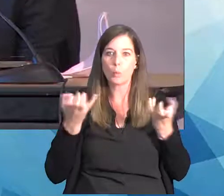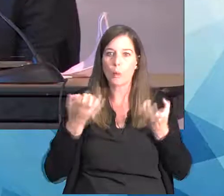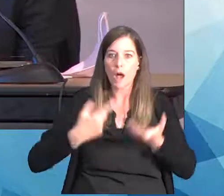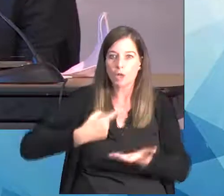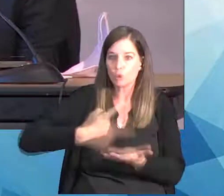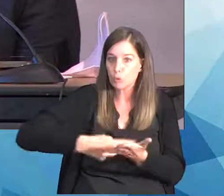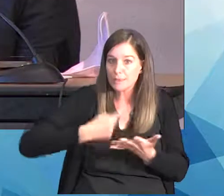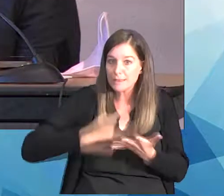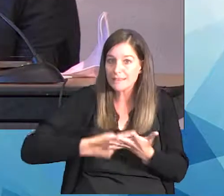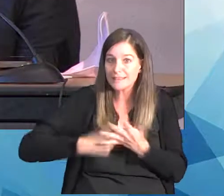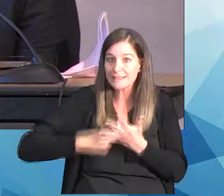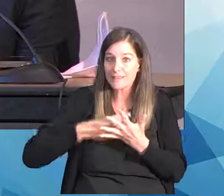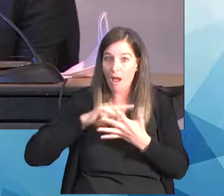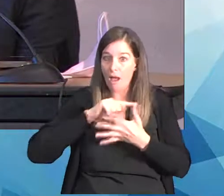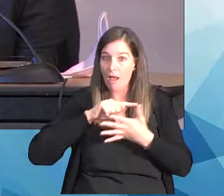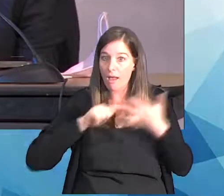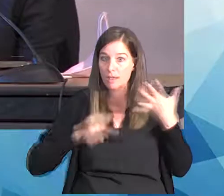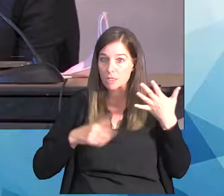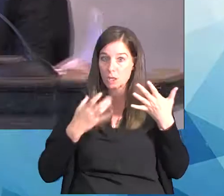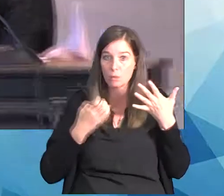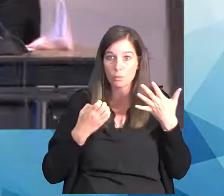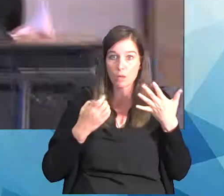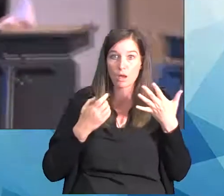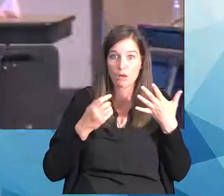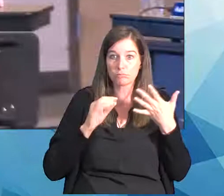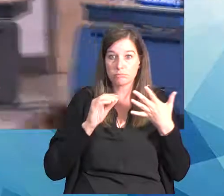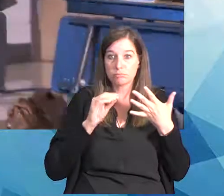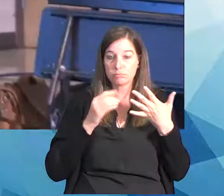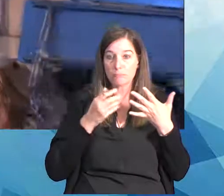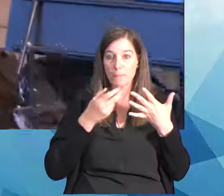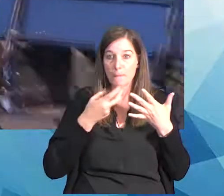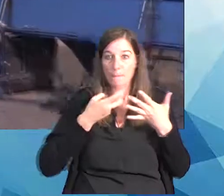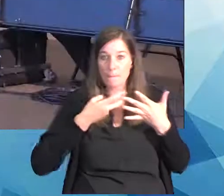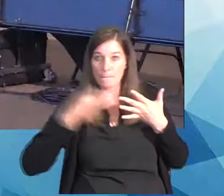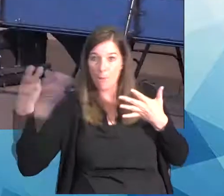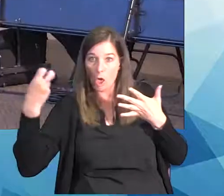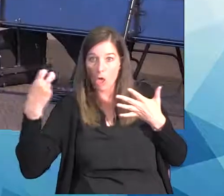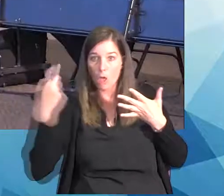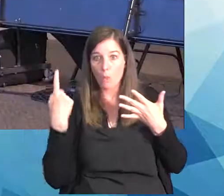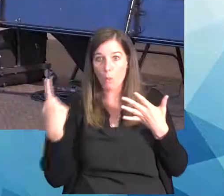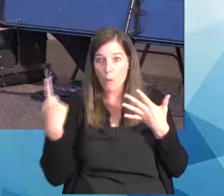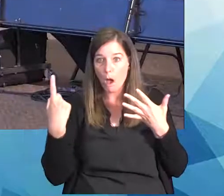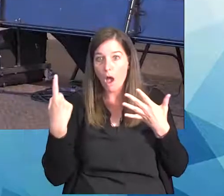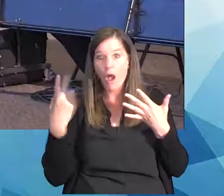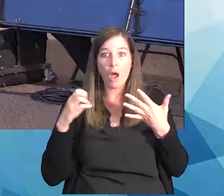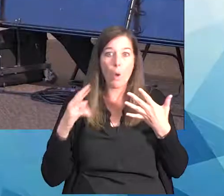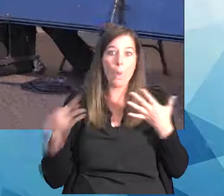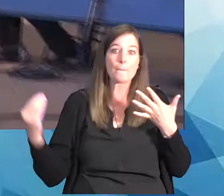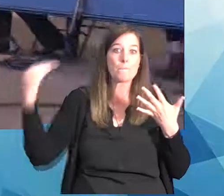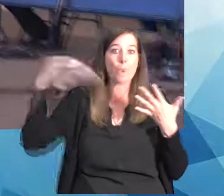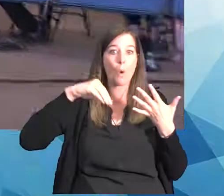consent agenda item or on the consent agenda, or would like to pull one or more items from the consent agenda?